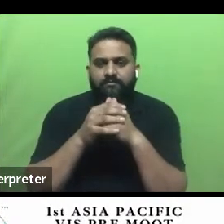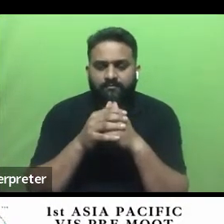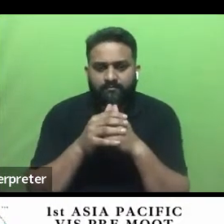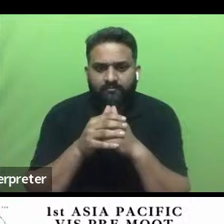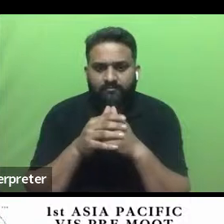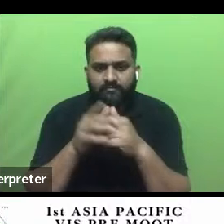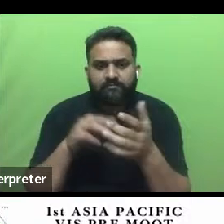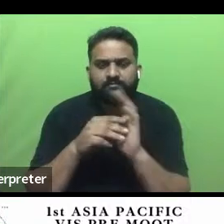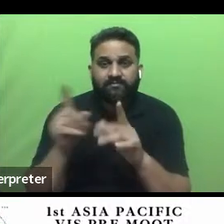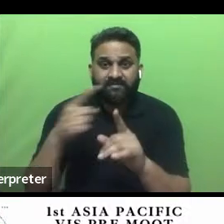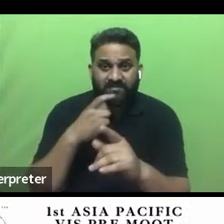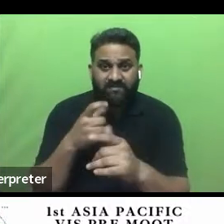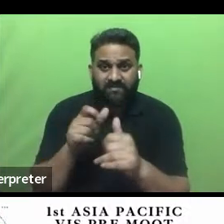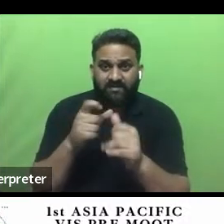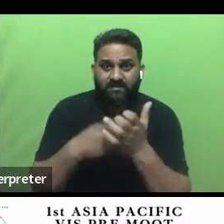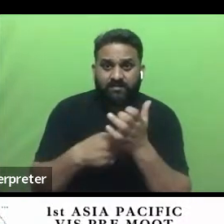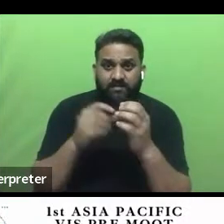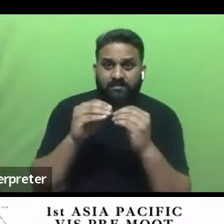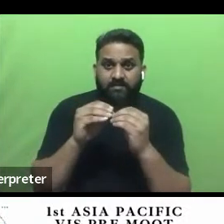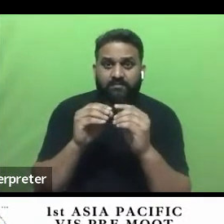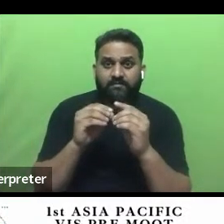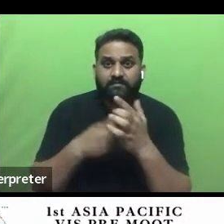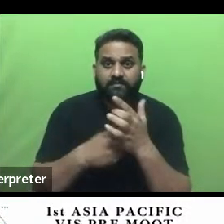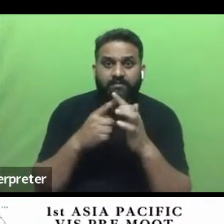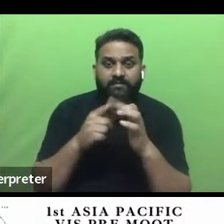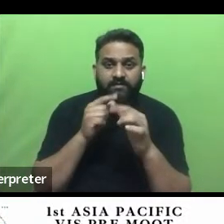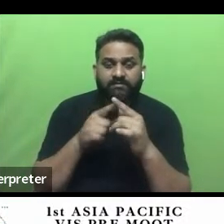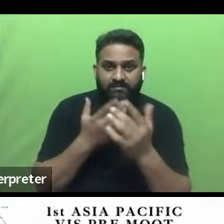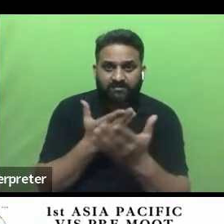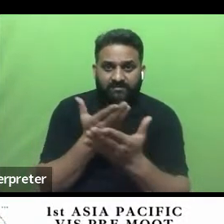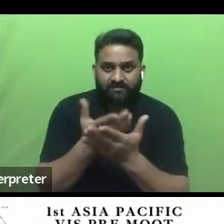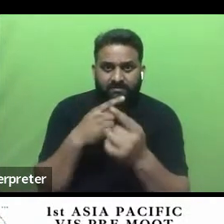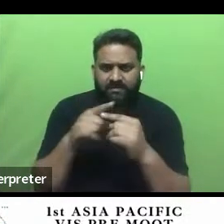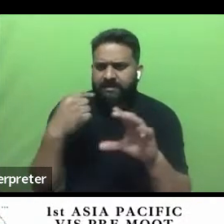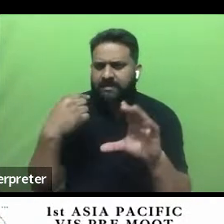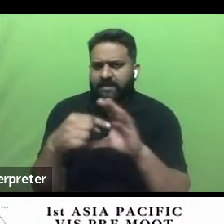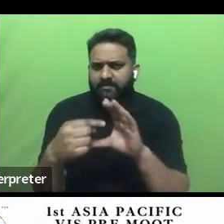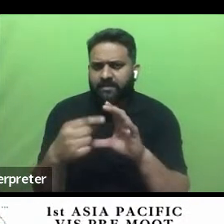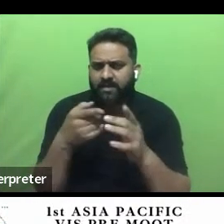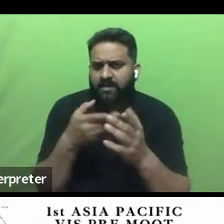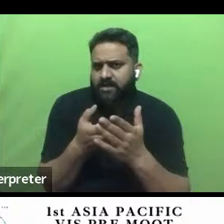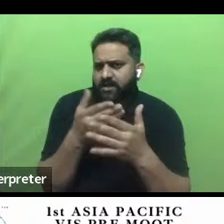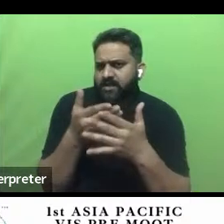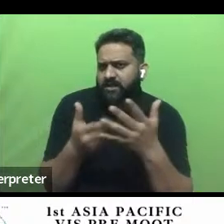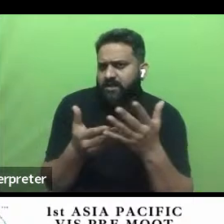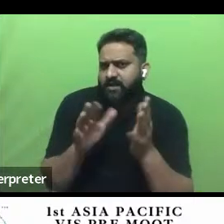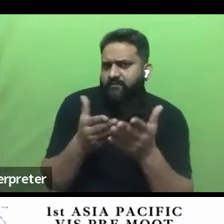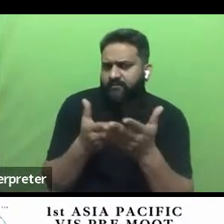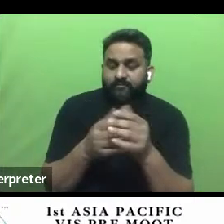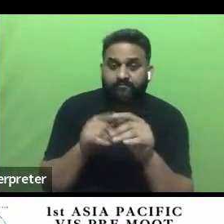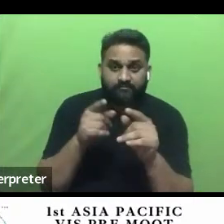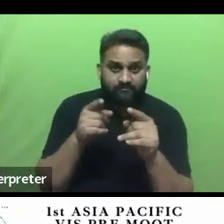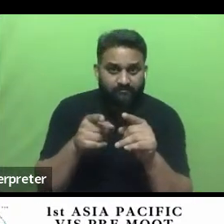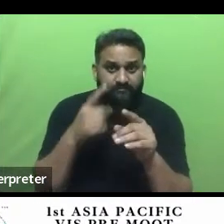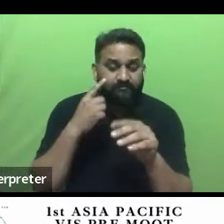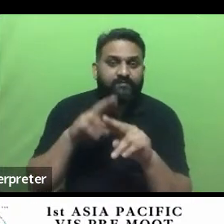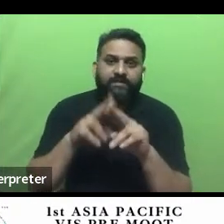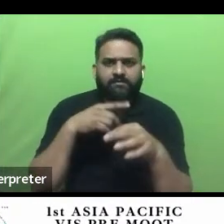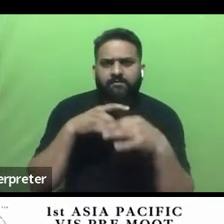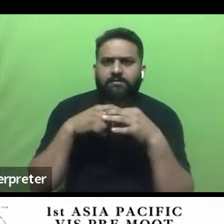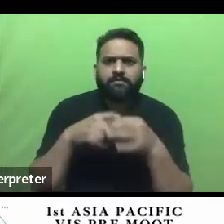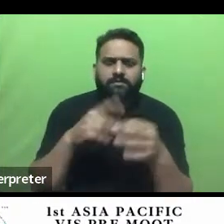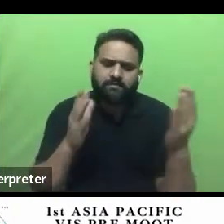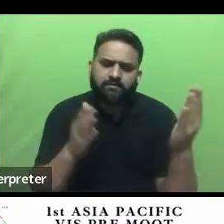their arbitration clause should be governed by Mediterraneo law in their email correspondence. So for instance, if I could ask you to turn to